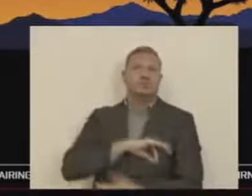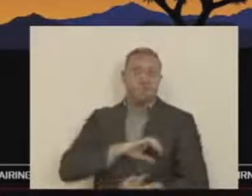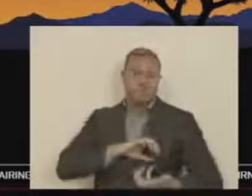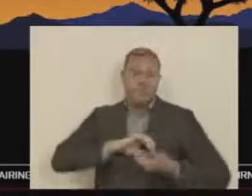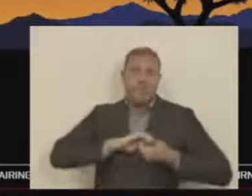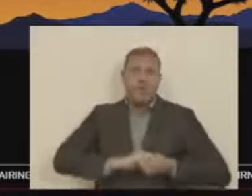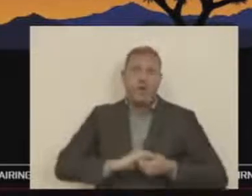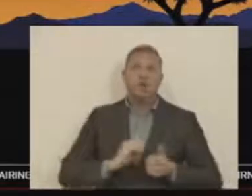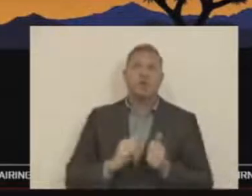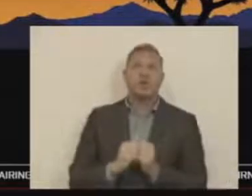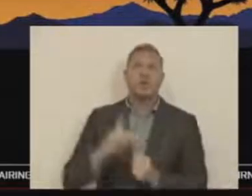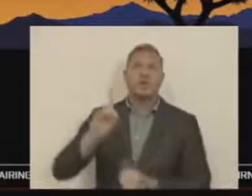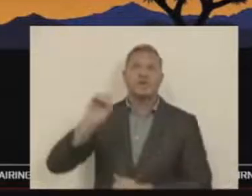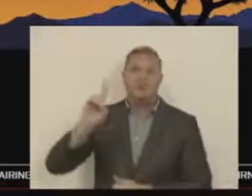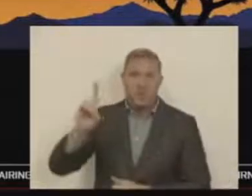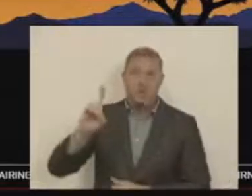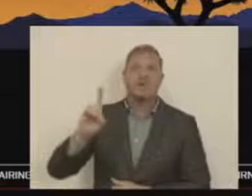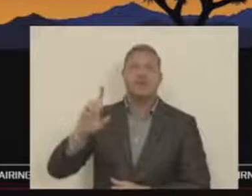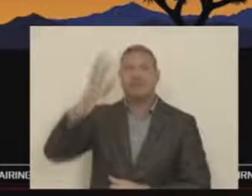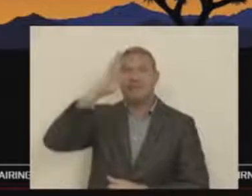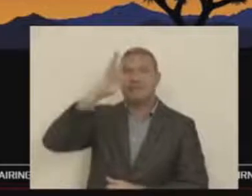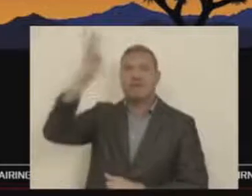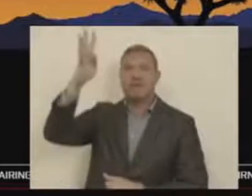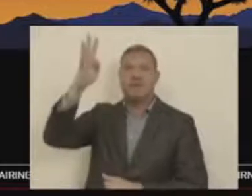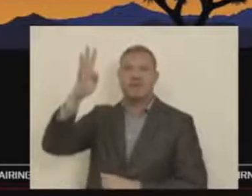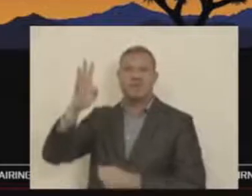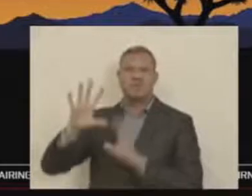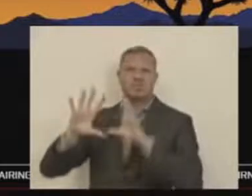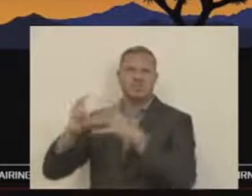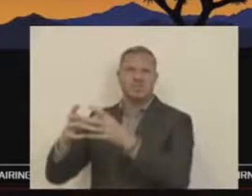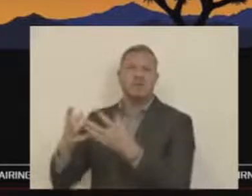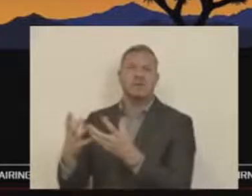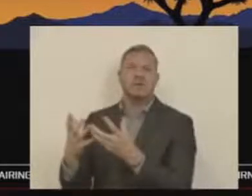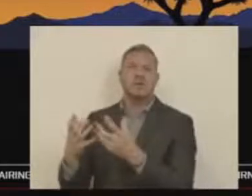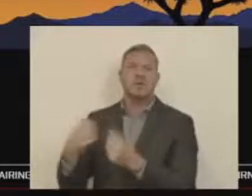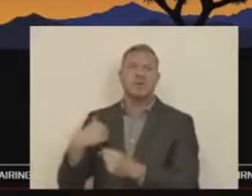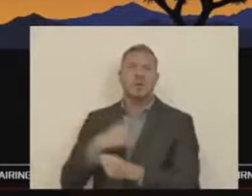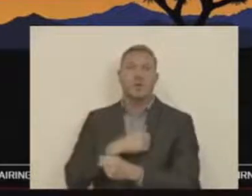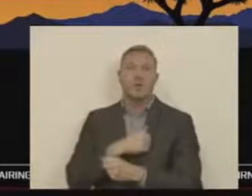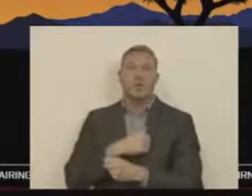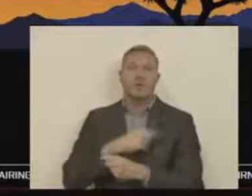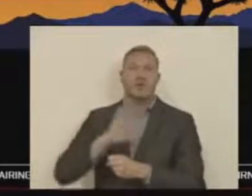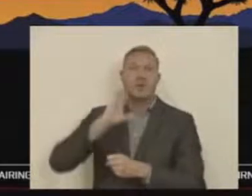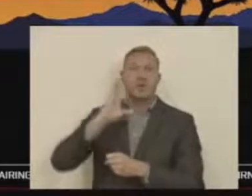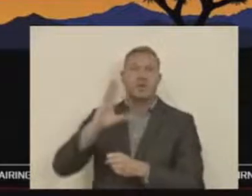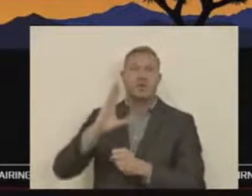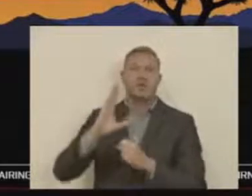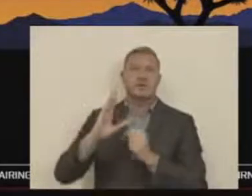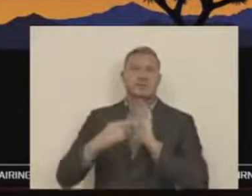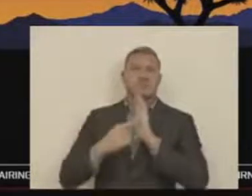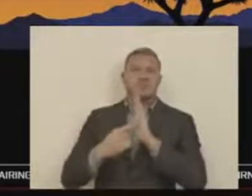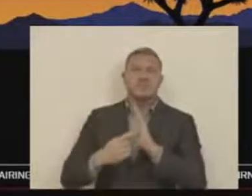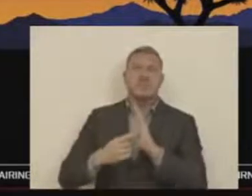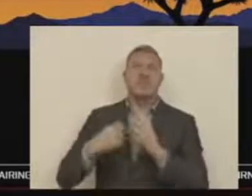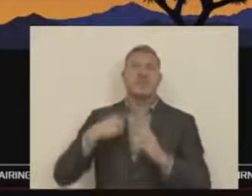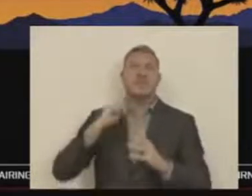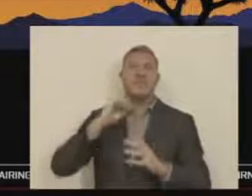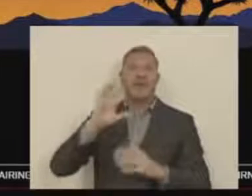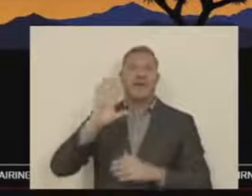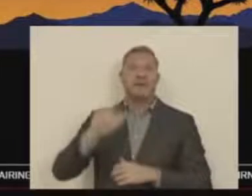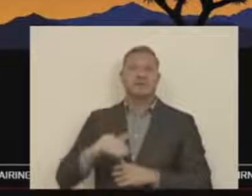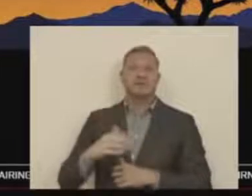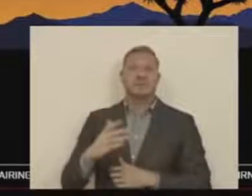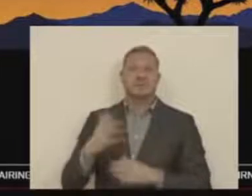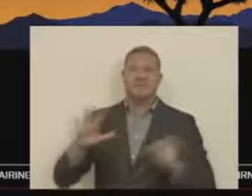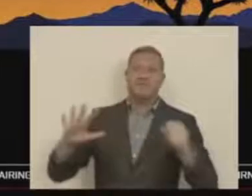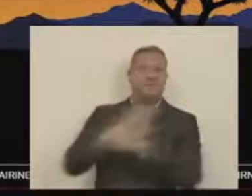Defense Innovation Unit as part of the overall enterprise, and we're able to do